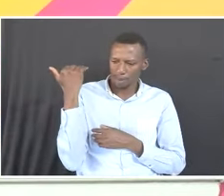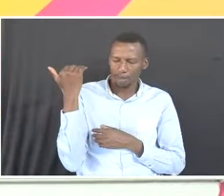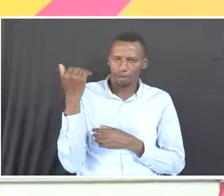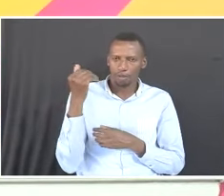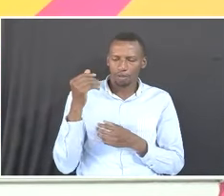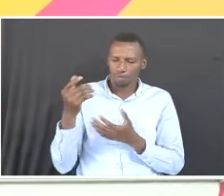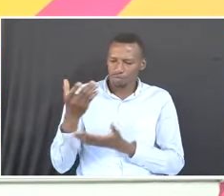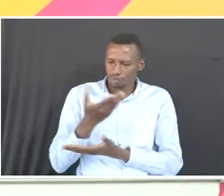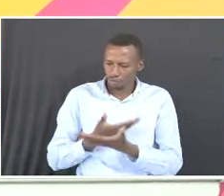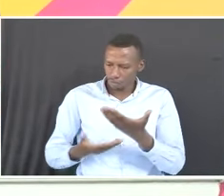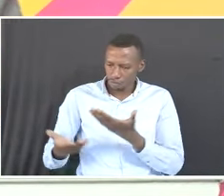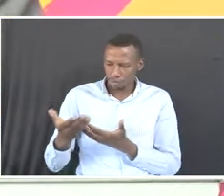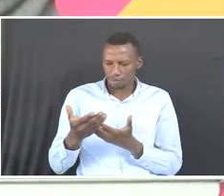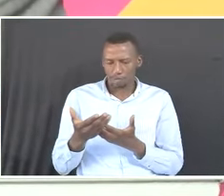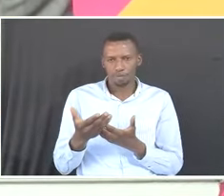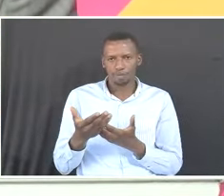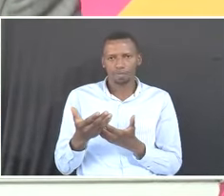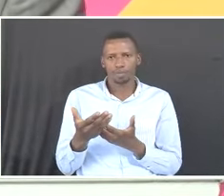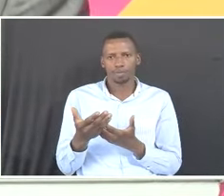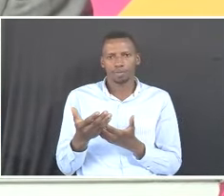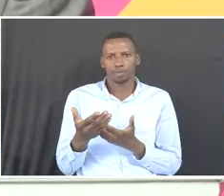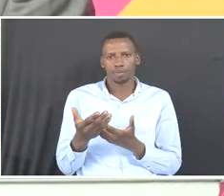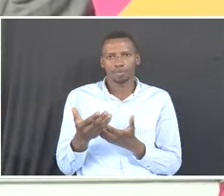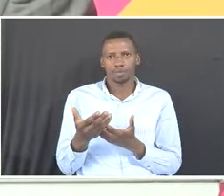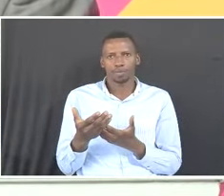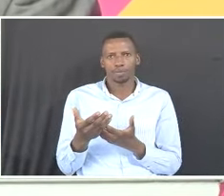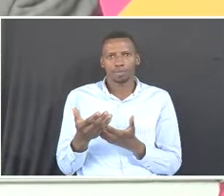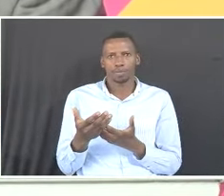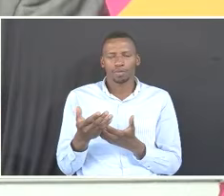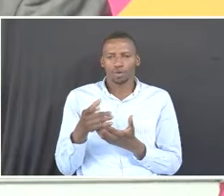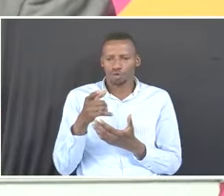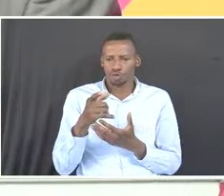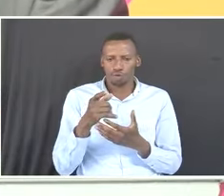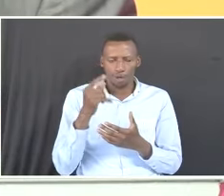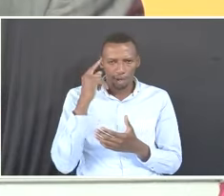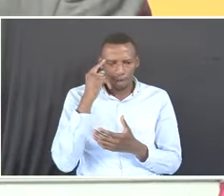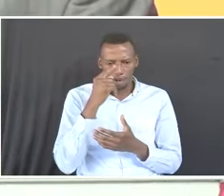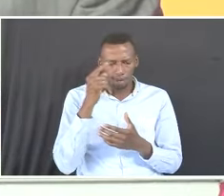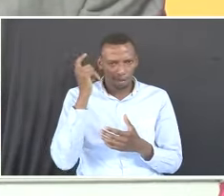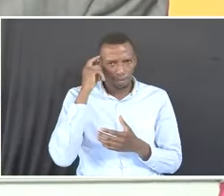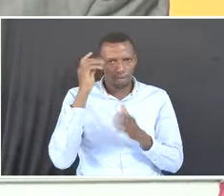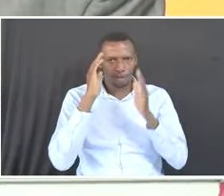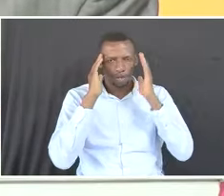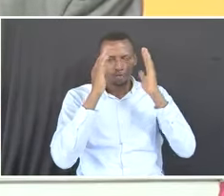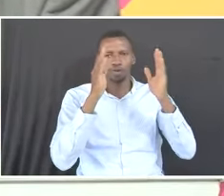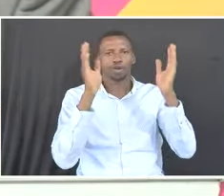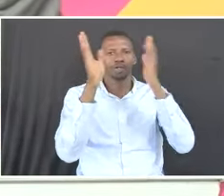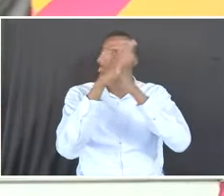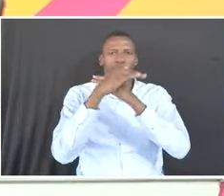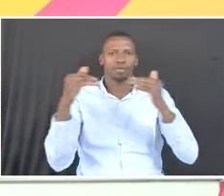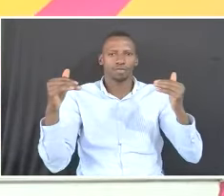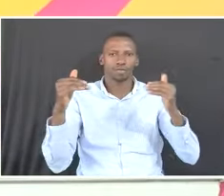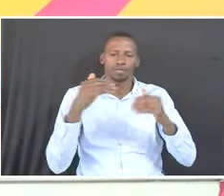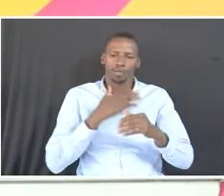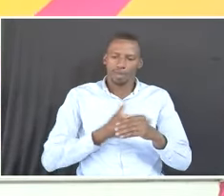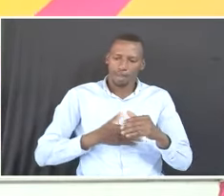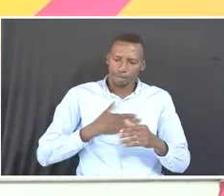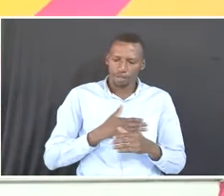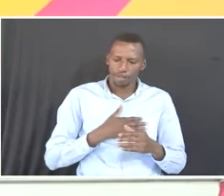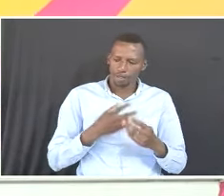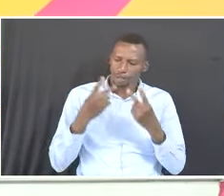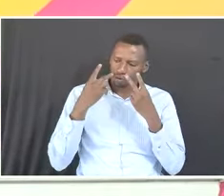devil. Having once set your face toward heaven, oh, look not back on